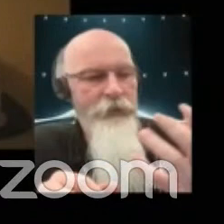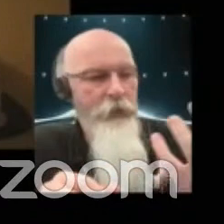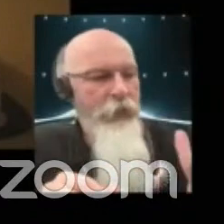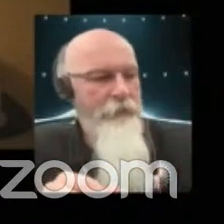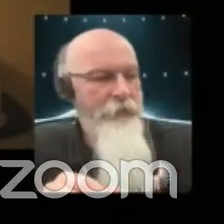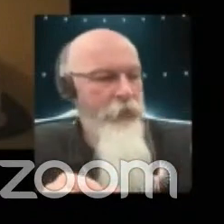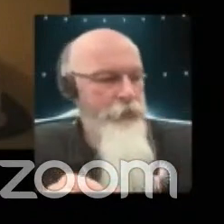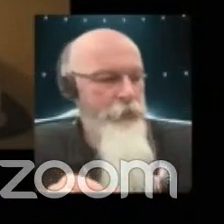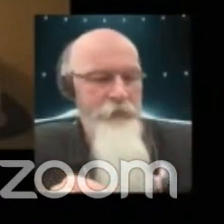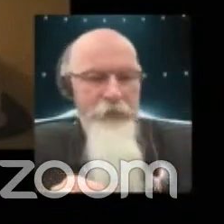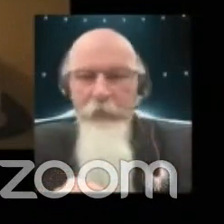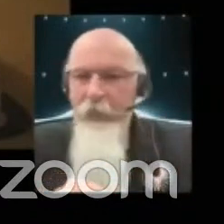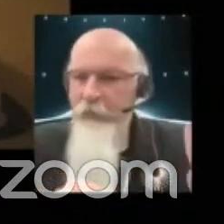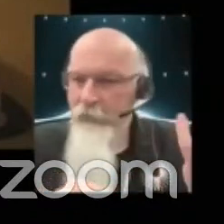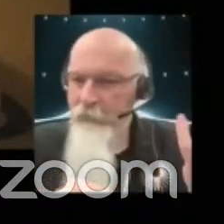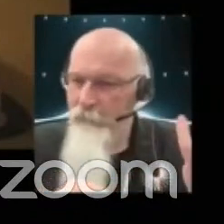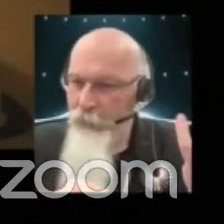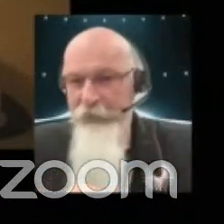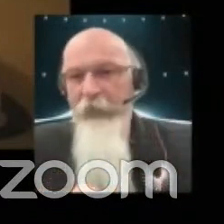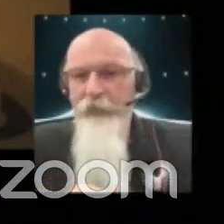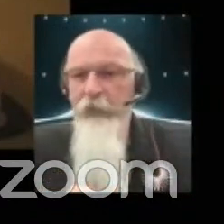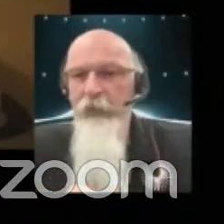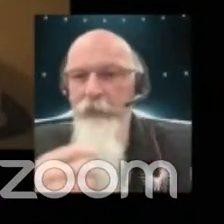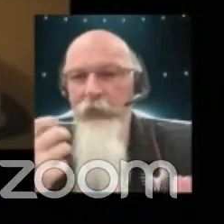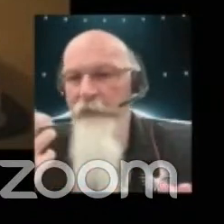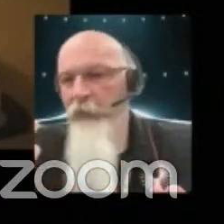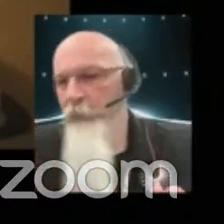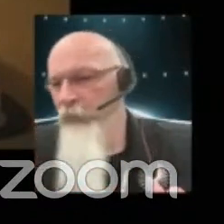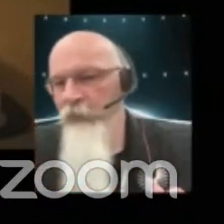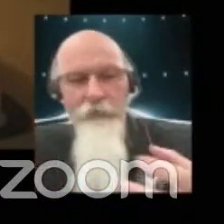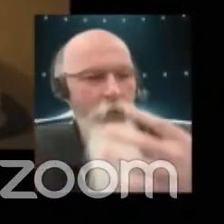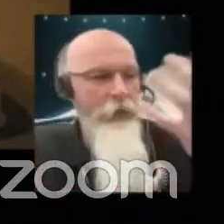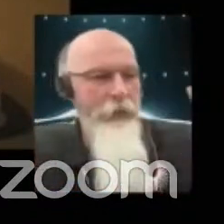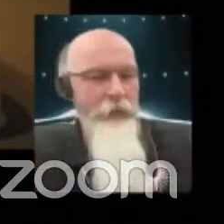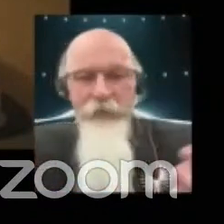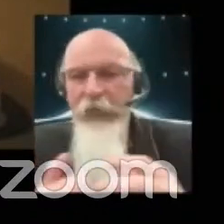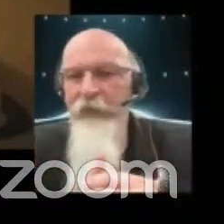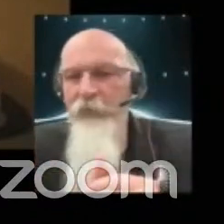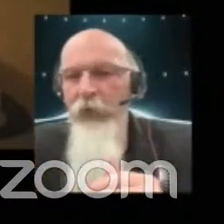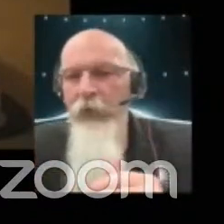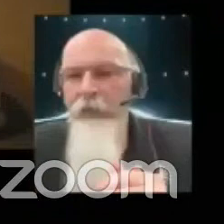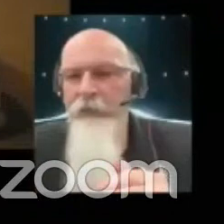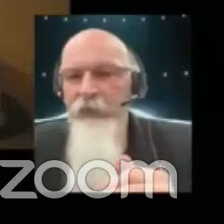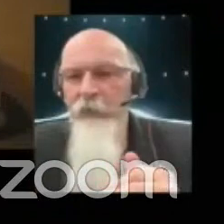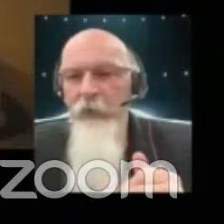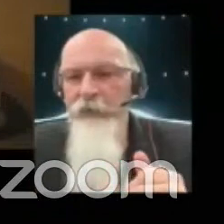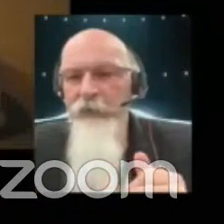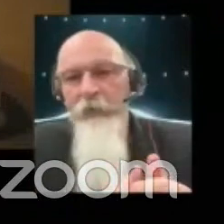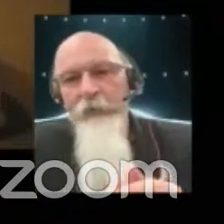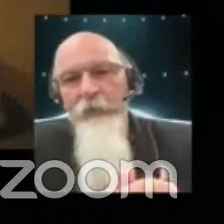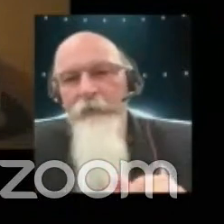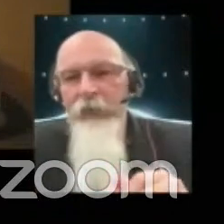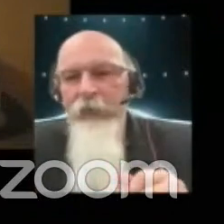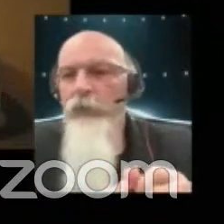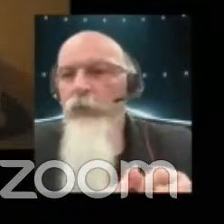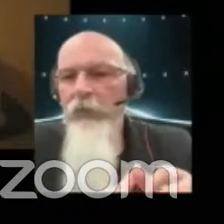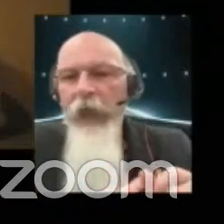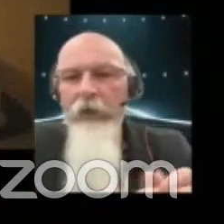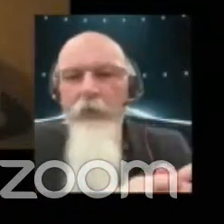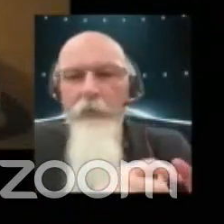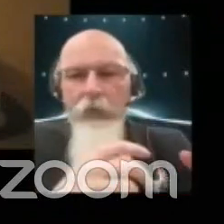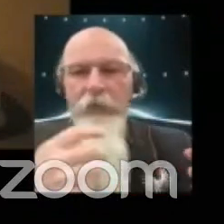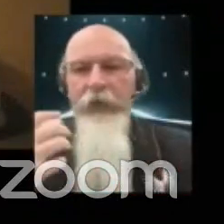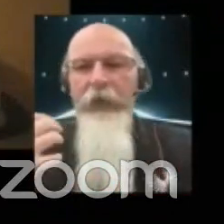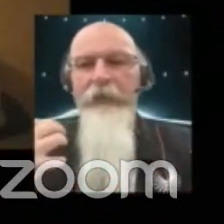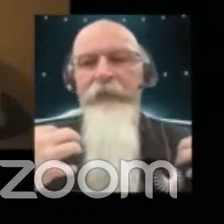do we have the option of Terminator potentially do we have the option into Wally or Dave or any of those other ones it's